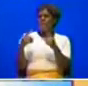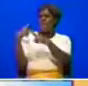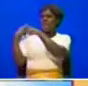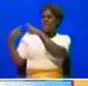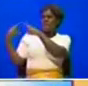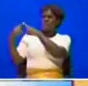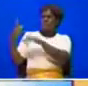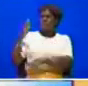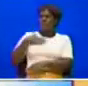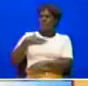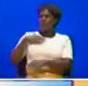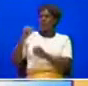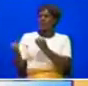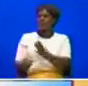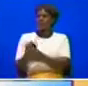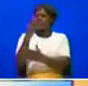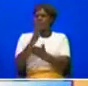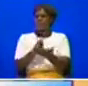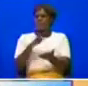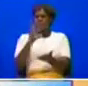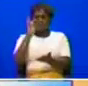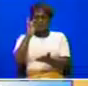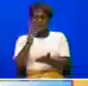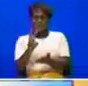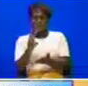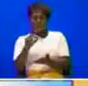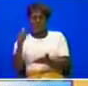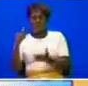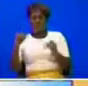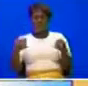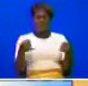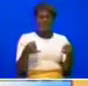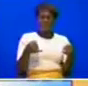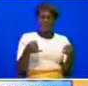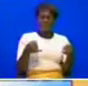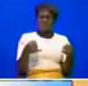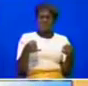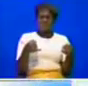through, you know, coming up. Maybe some of them have seen me on Hapakule News, 3,000 of Kawagoare.